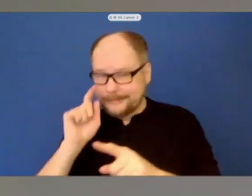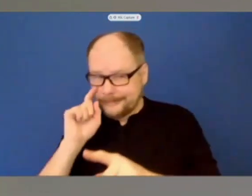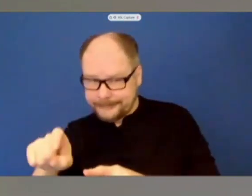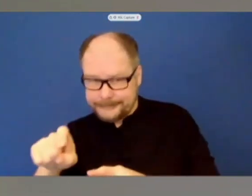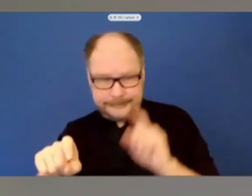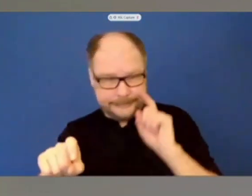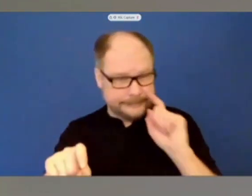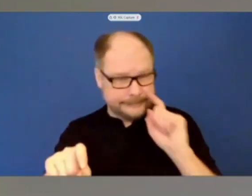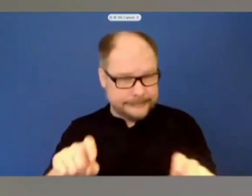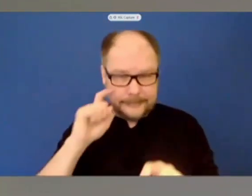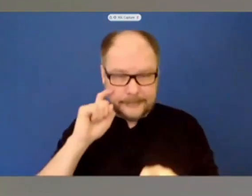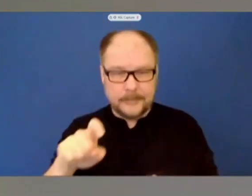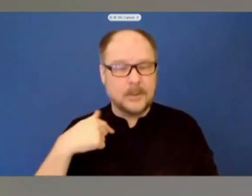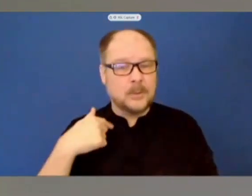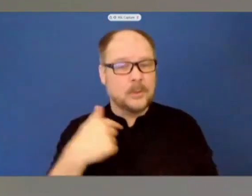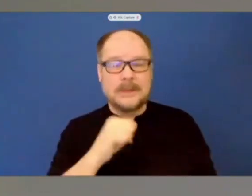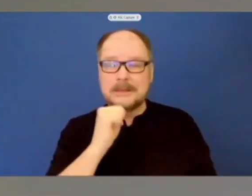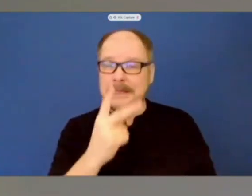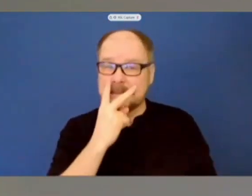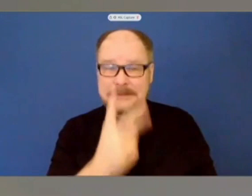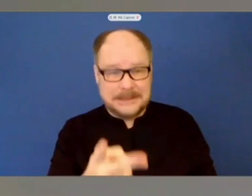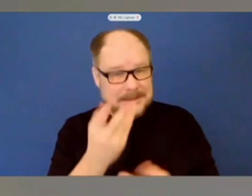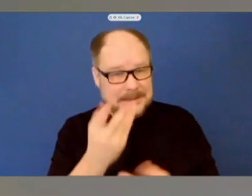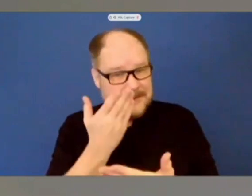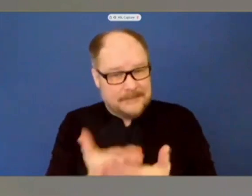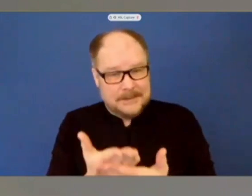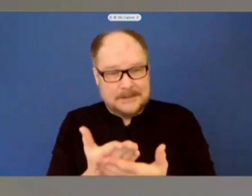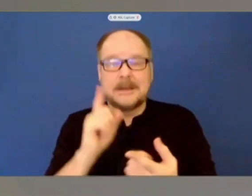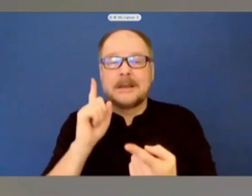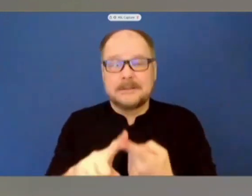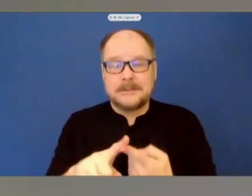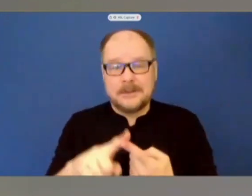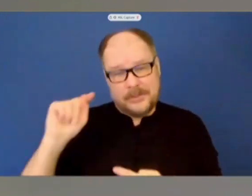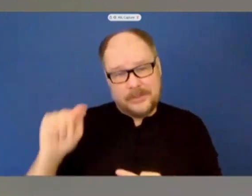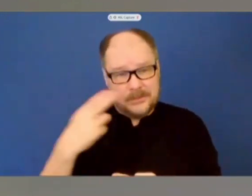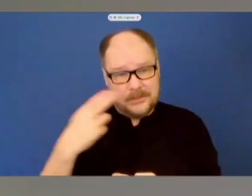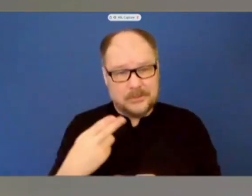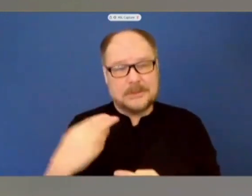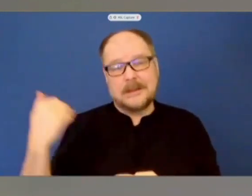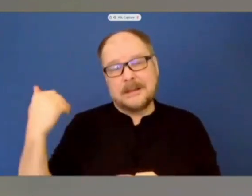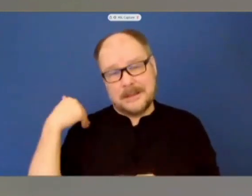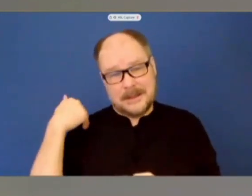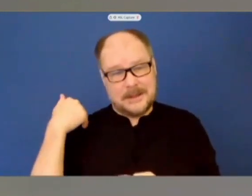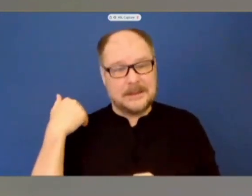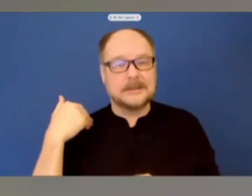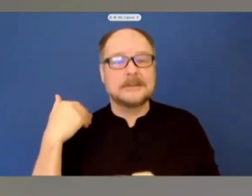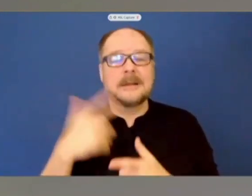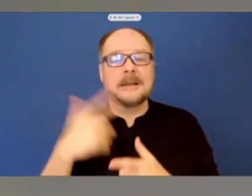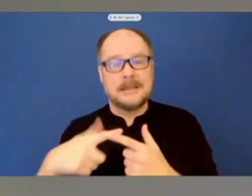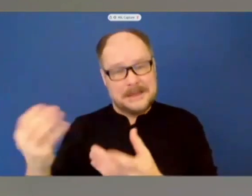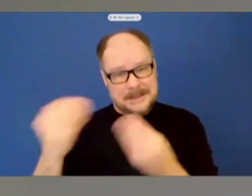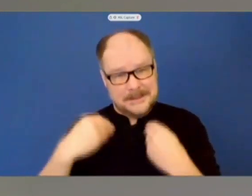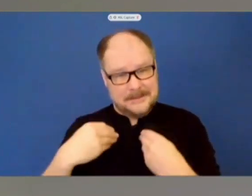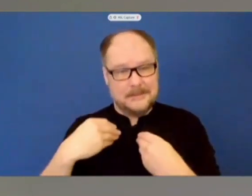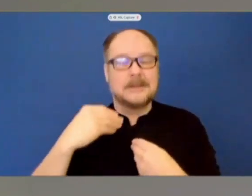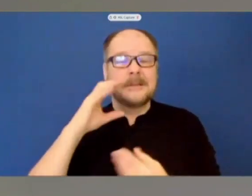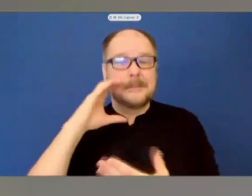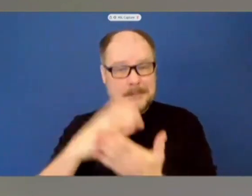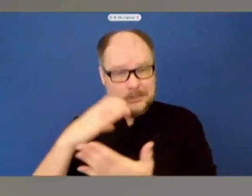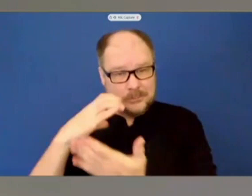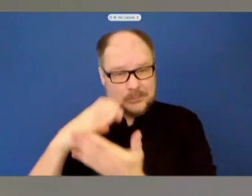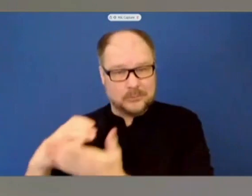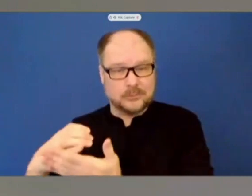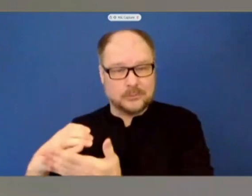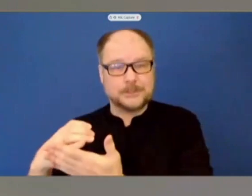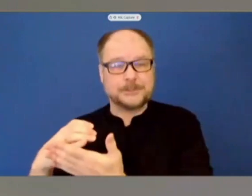the evidence that we saw when they went out on Thursday of last week and provided the photos to me on Friday. That's